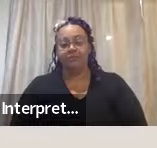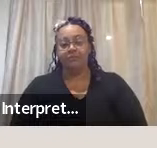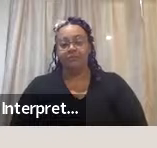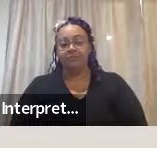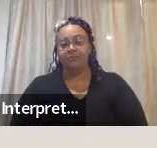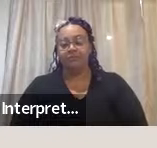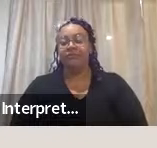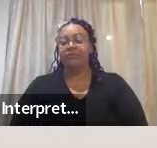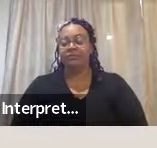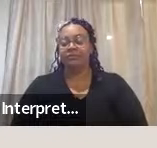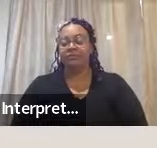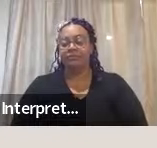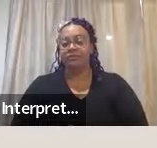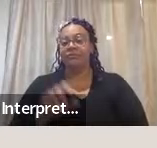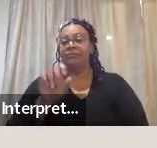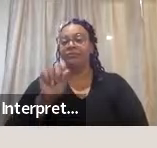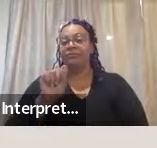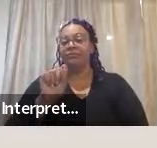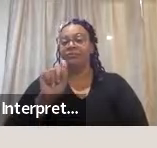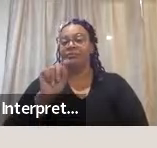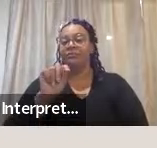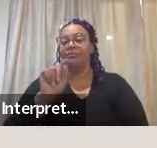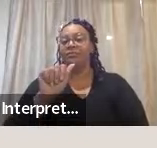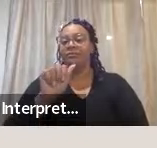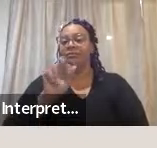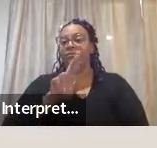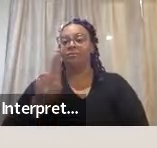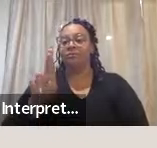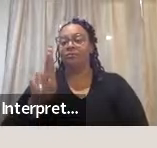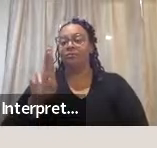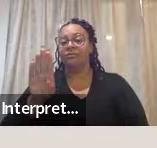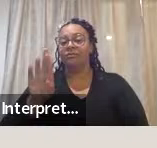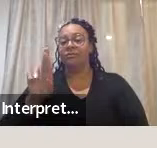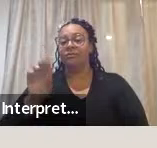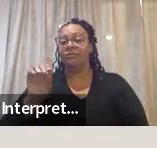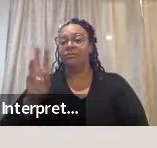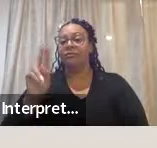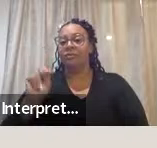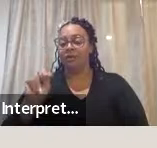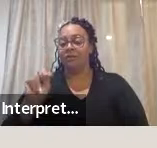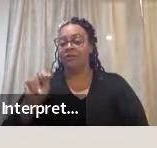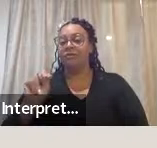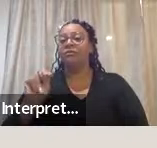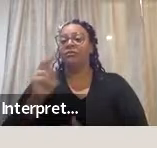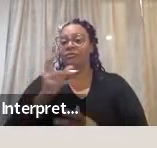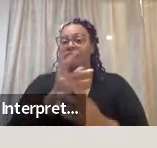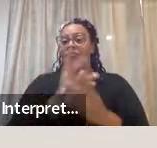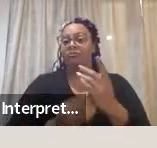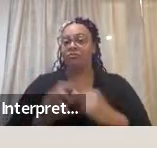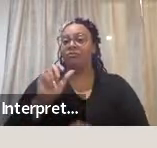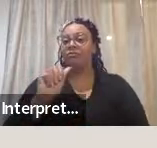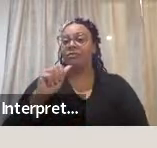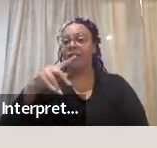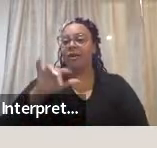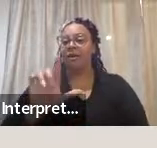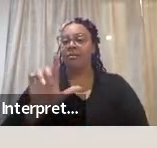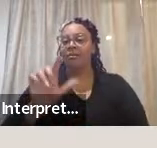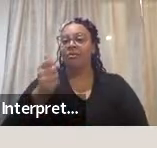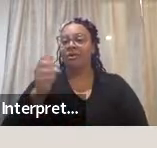Next sibling we're going to honor is Star Brown, who we lost April 19th, 2024.